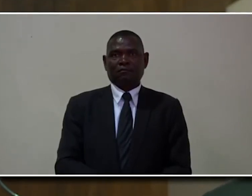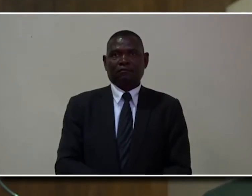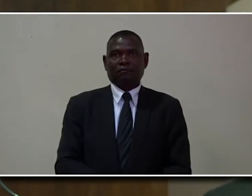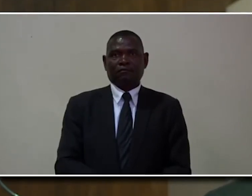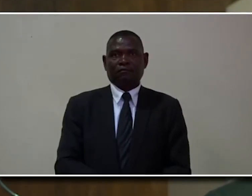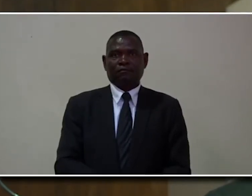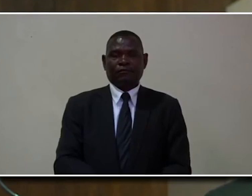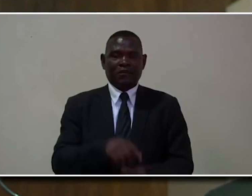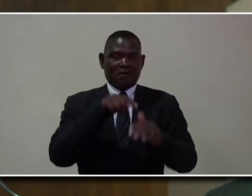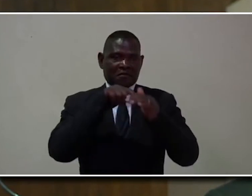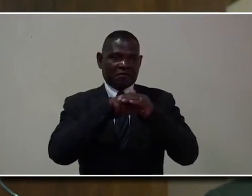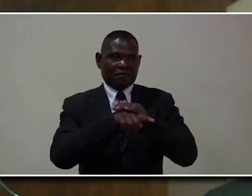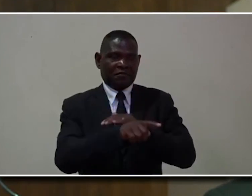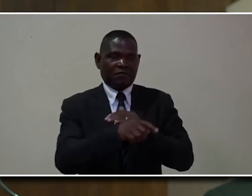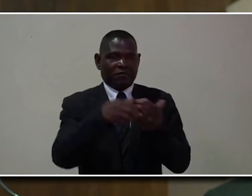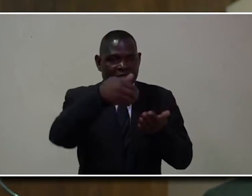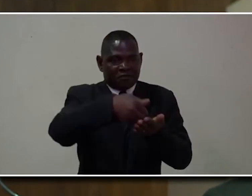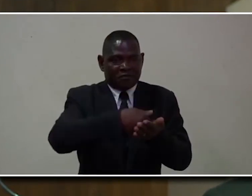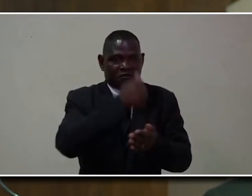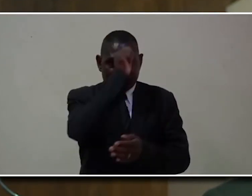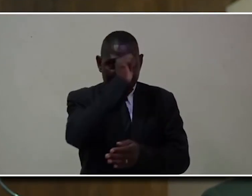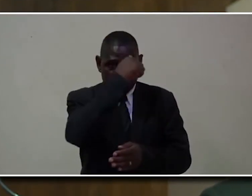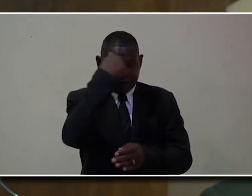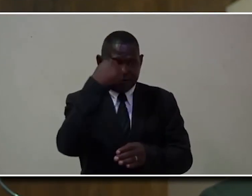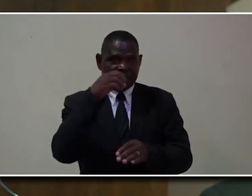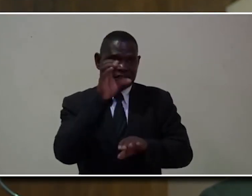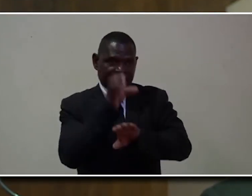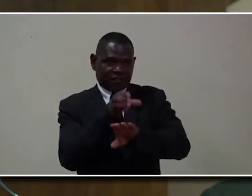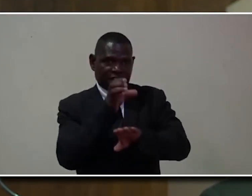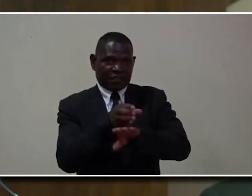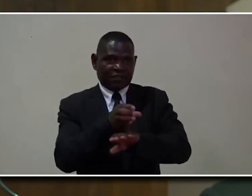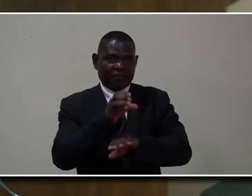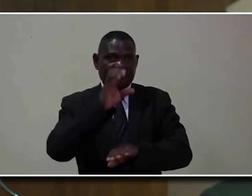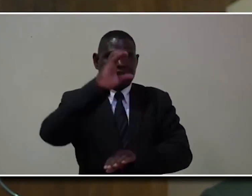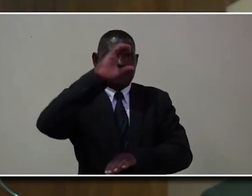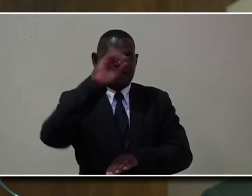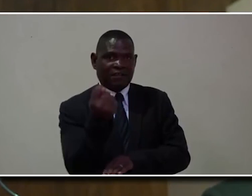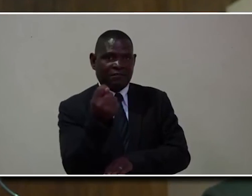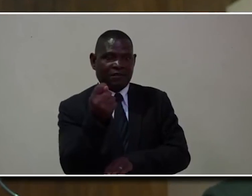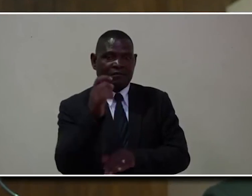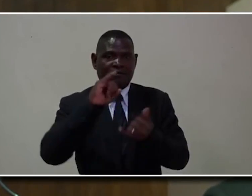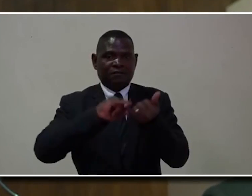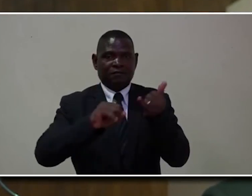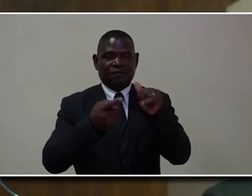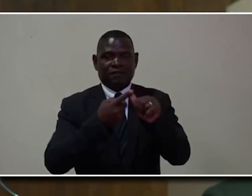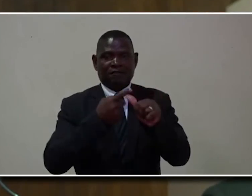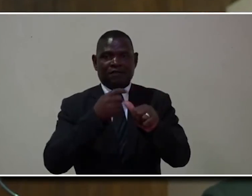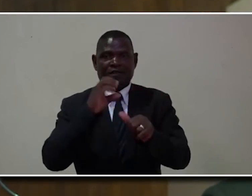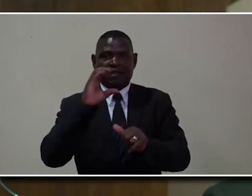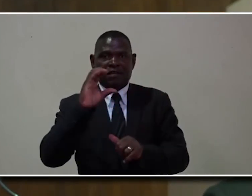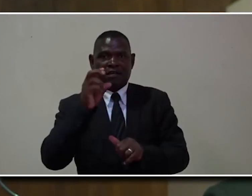New Apostolic Church TV channel in Cape Town, South Africa. Kupiorera munjira ya kachisi kasopano